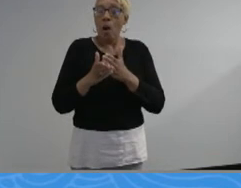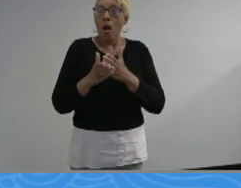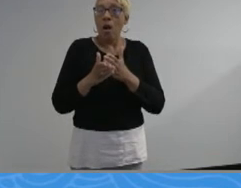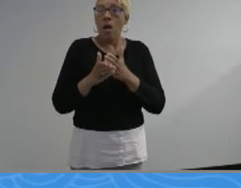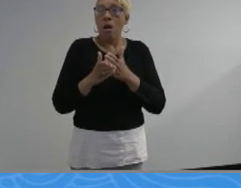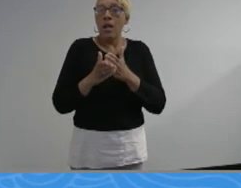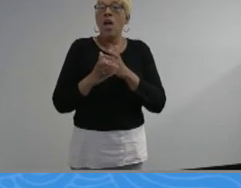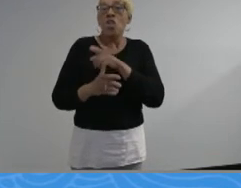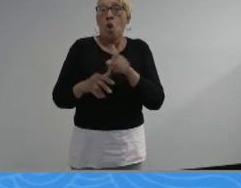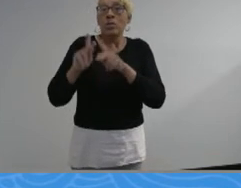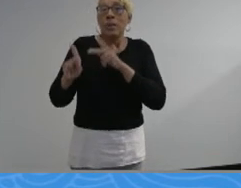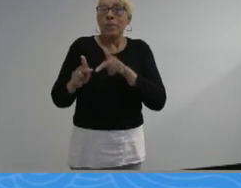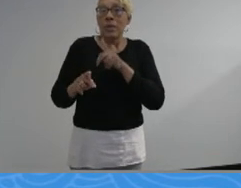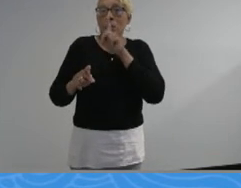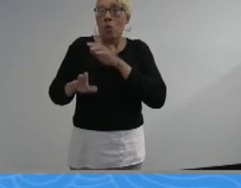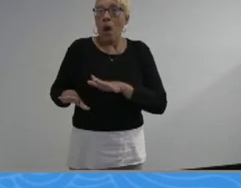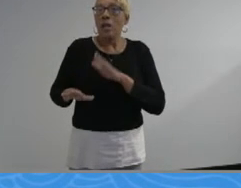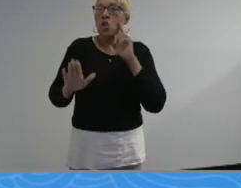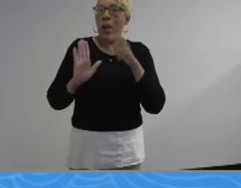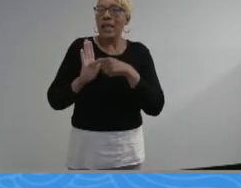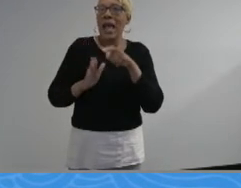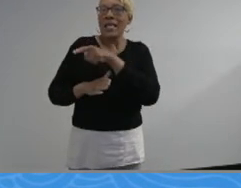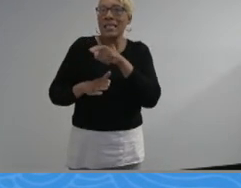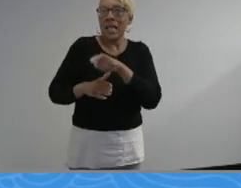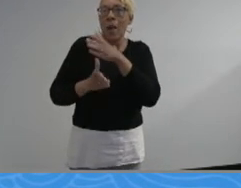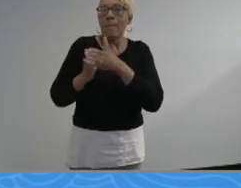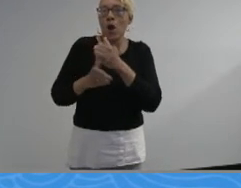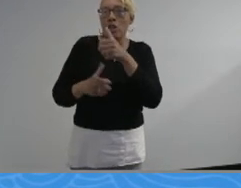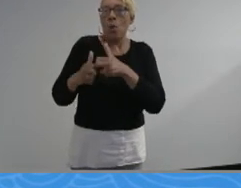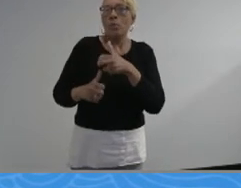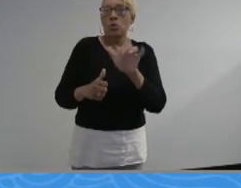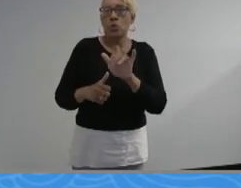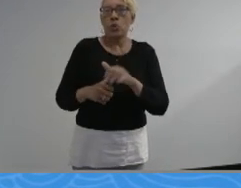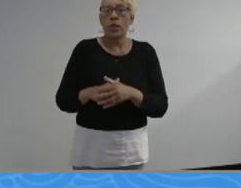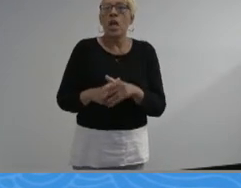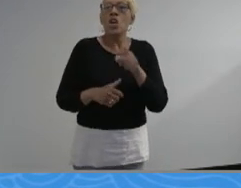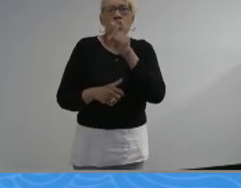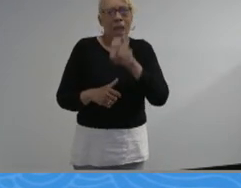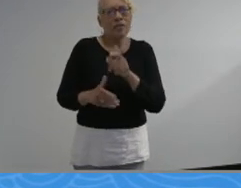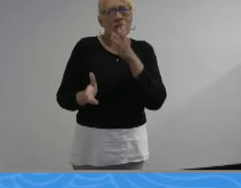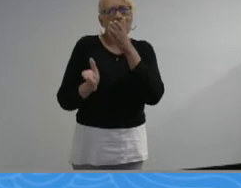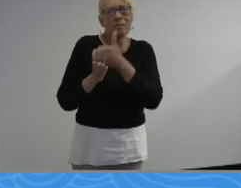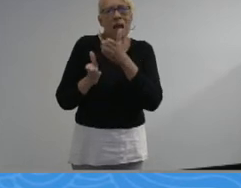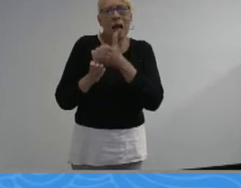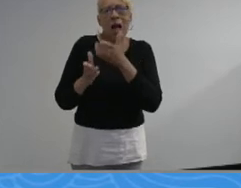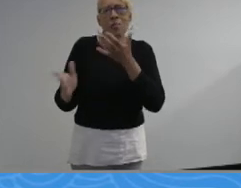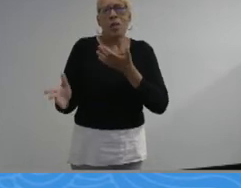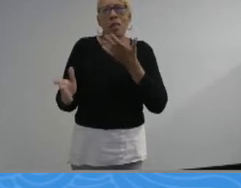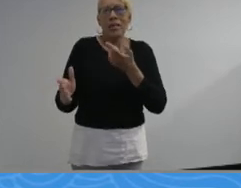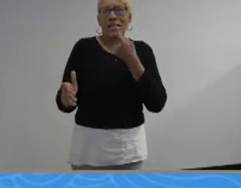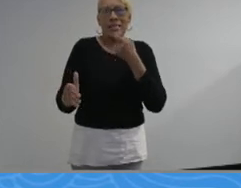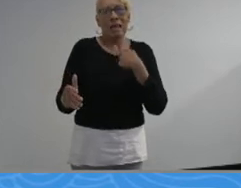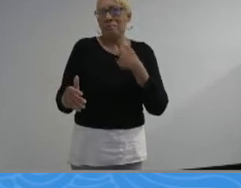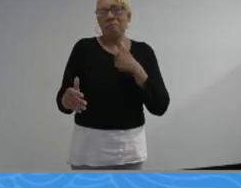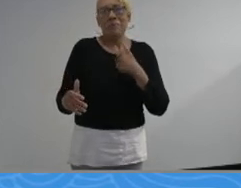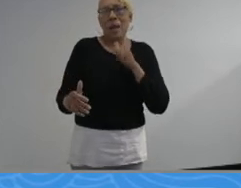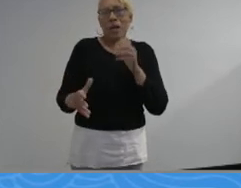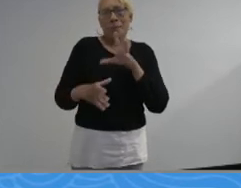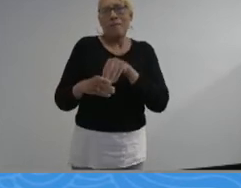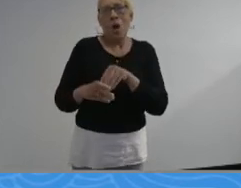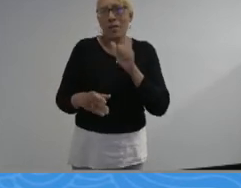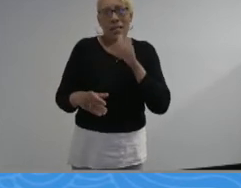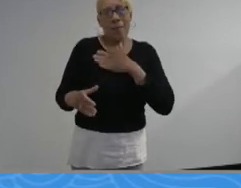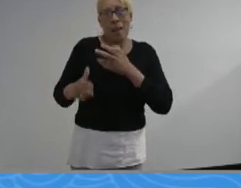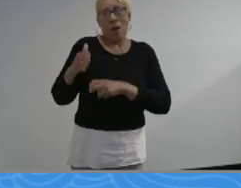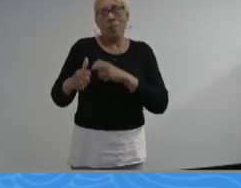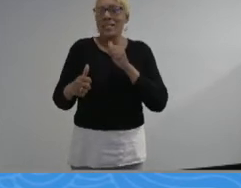are quiet to recognize that they're part of the problem, right? You have to stop being on the sidelines saying, I'm not going to get involved. It's not my issue.